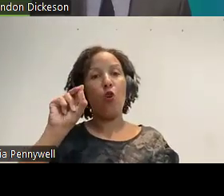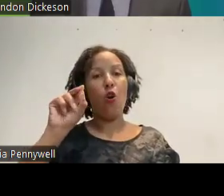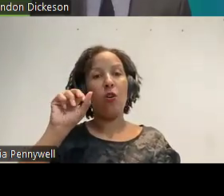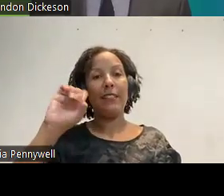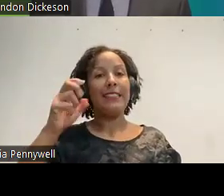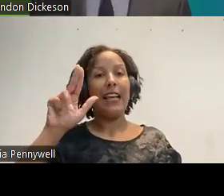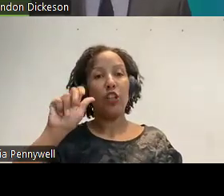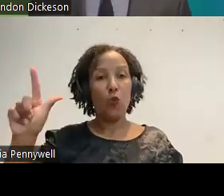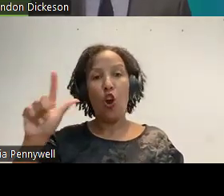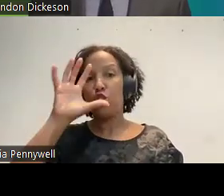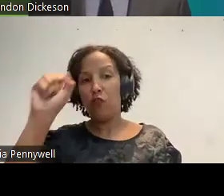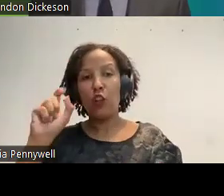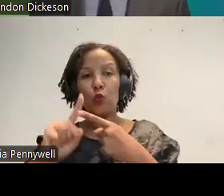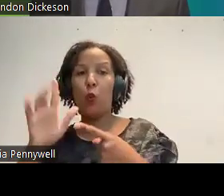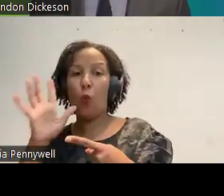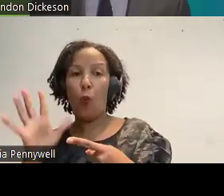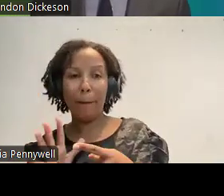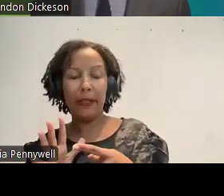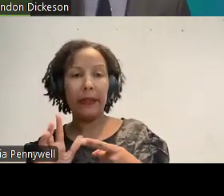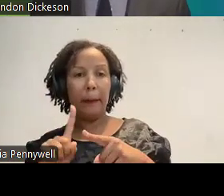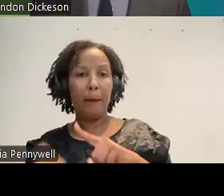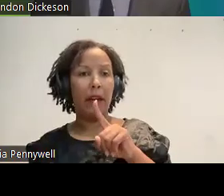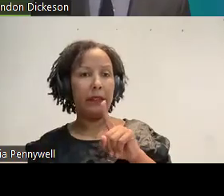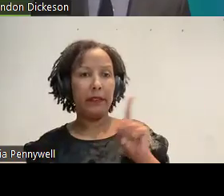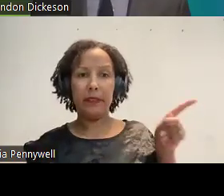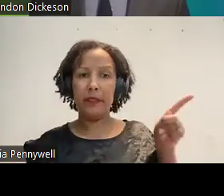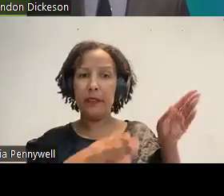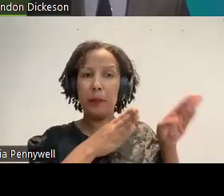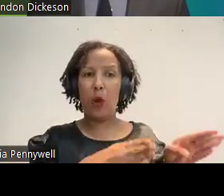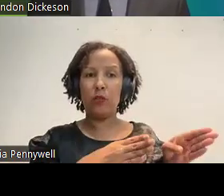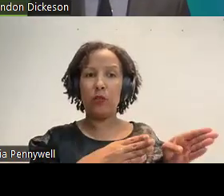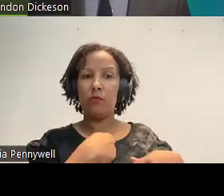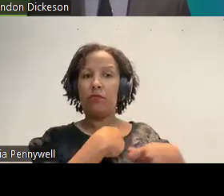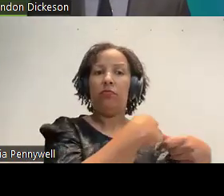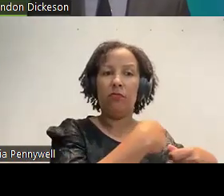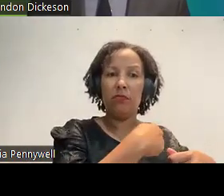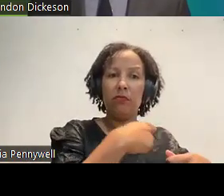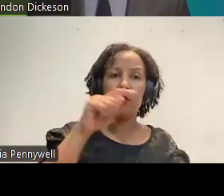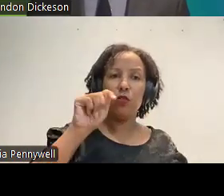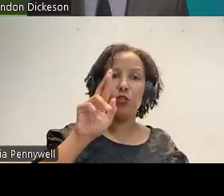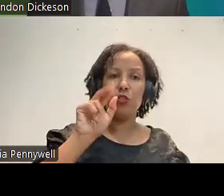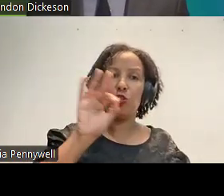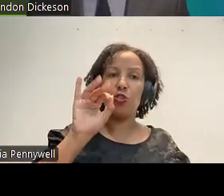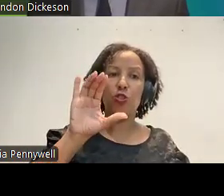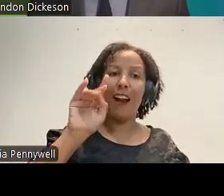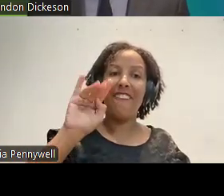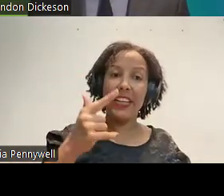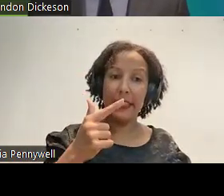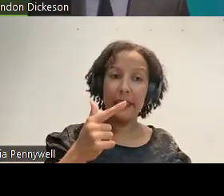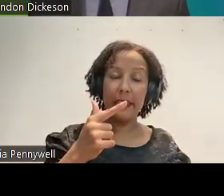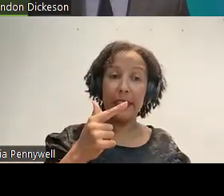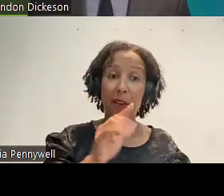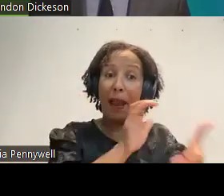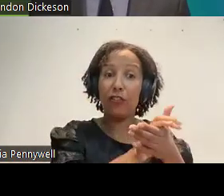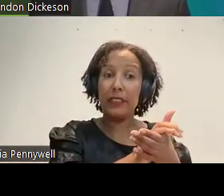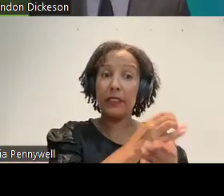their trafficking experience. So this is part of that fraud coercion element. So it can look quite different depending on